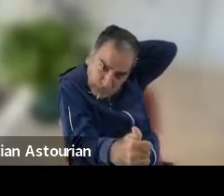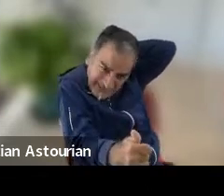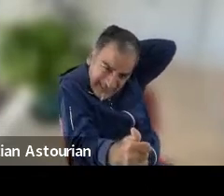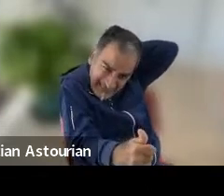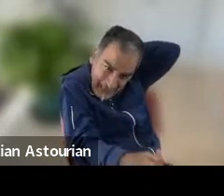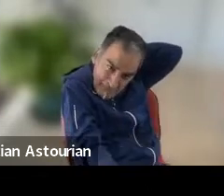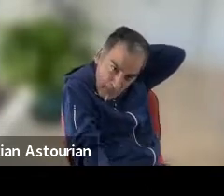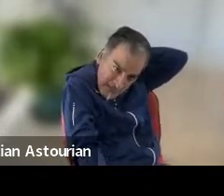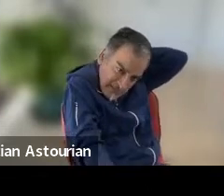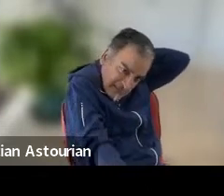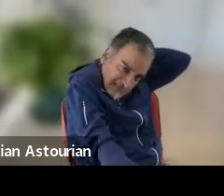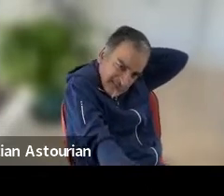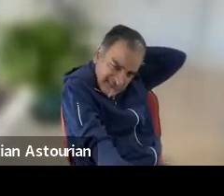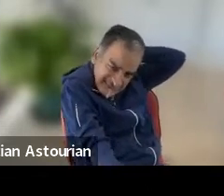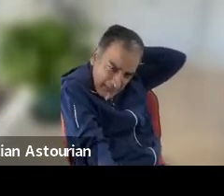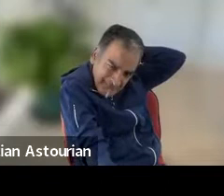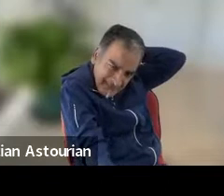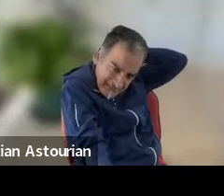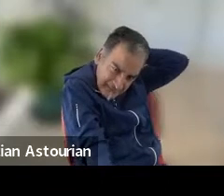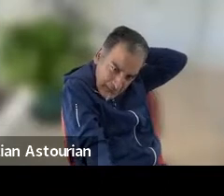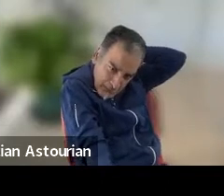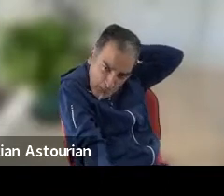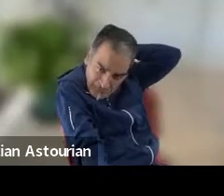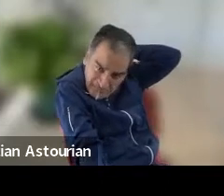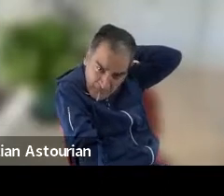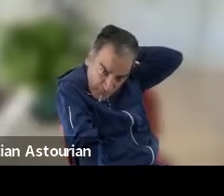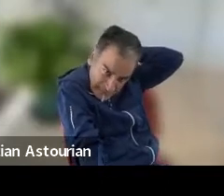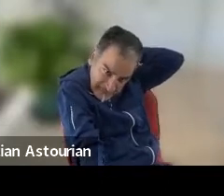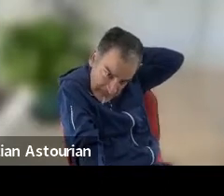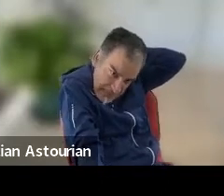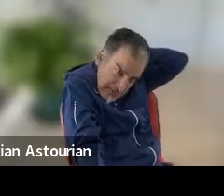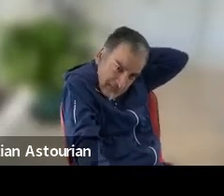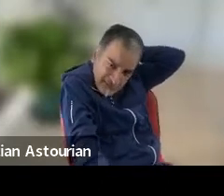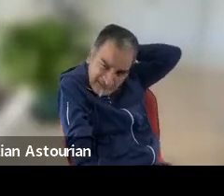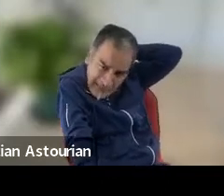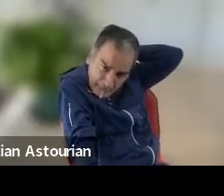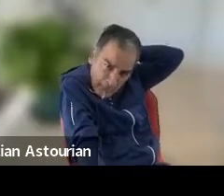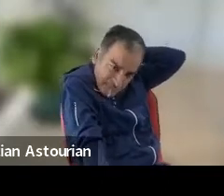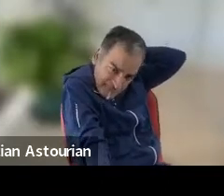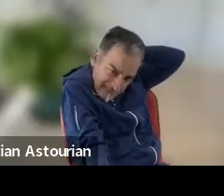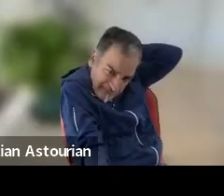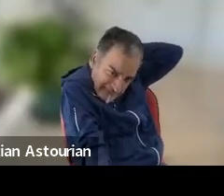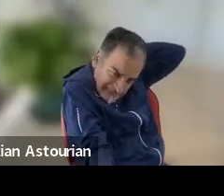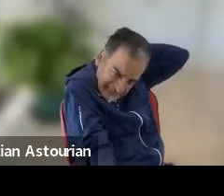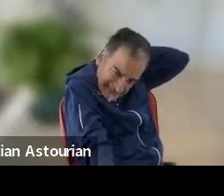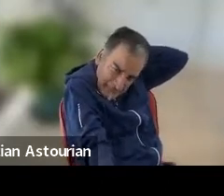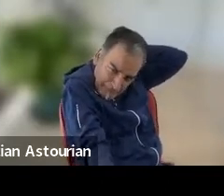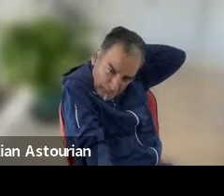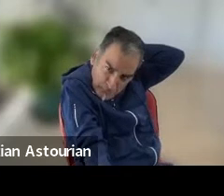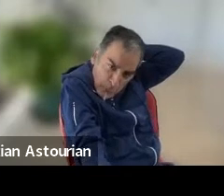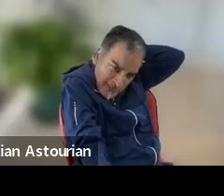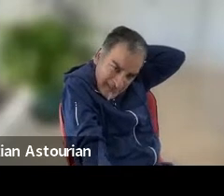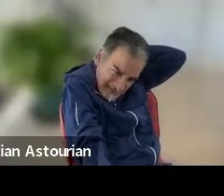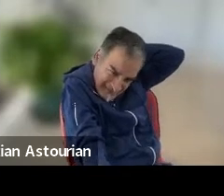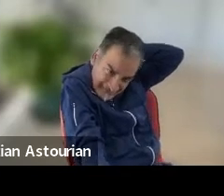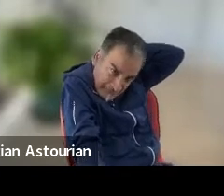more sustainable disability workforce in terms of